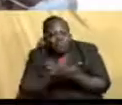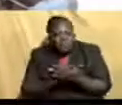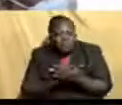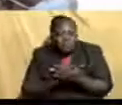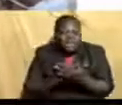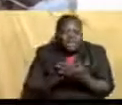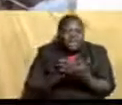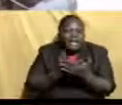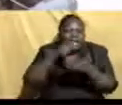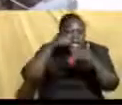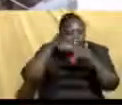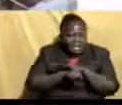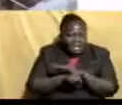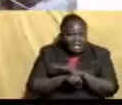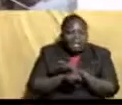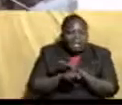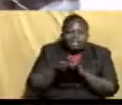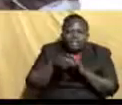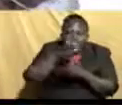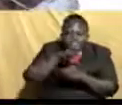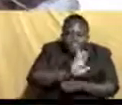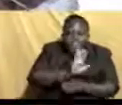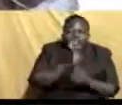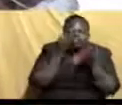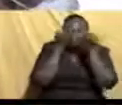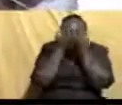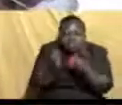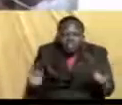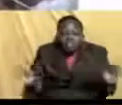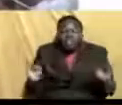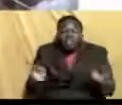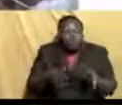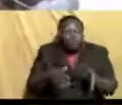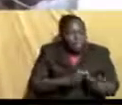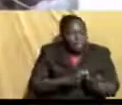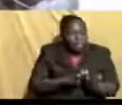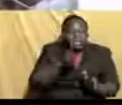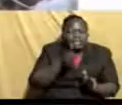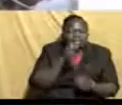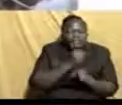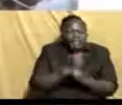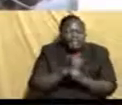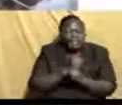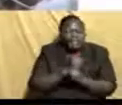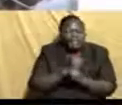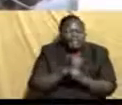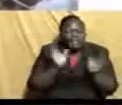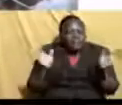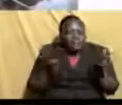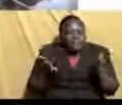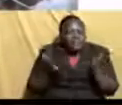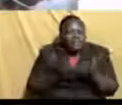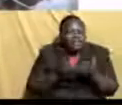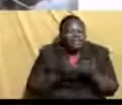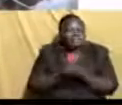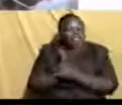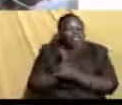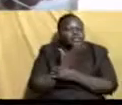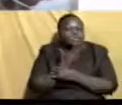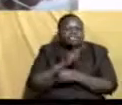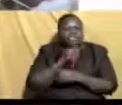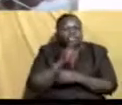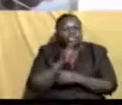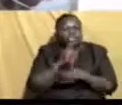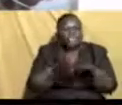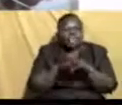in his private capacity but in his official capacity, and that is what made the popular initiative not a